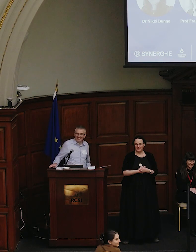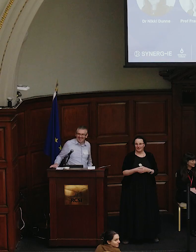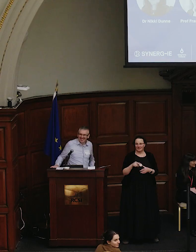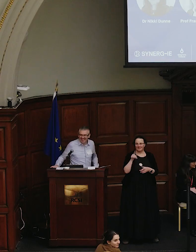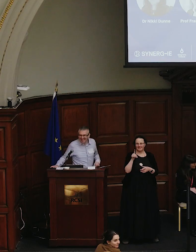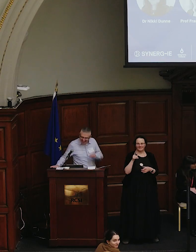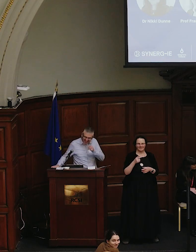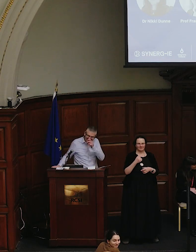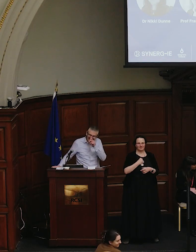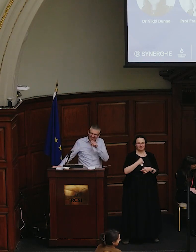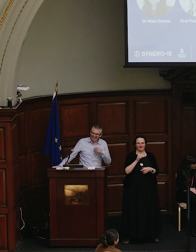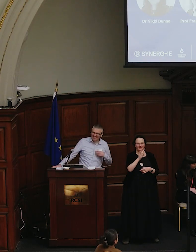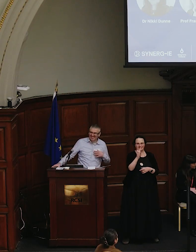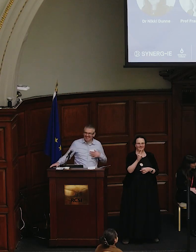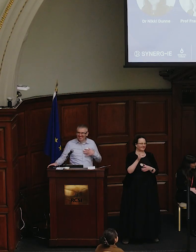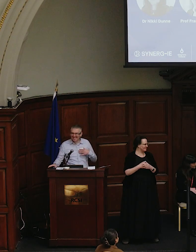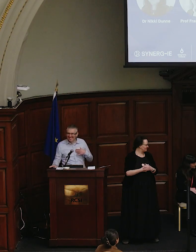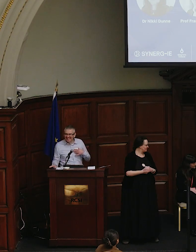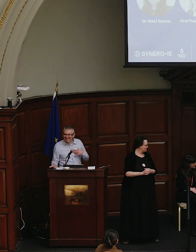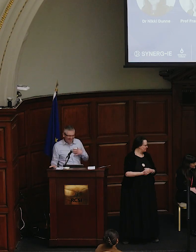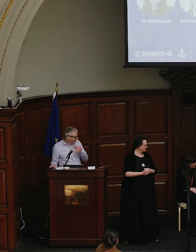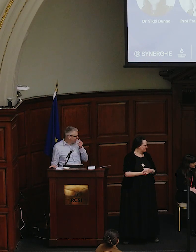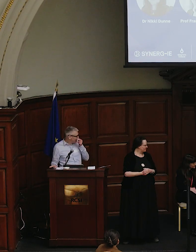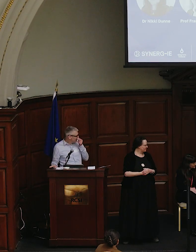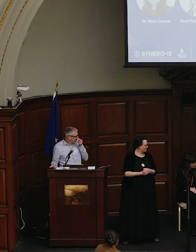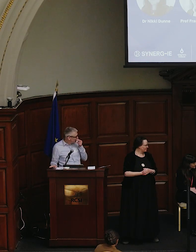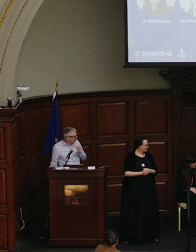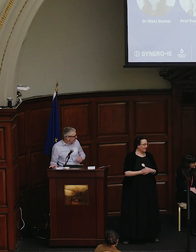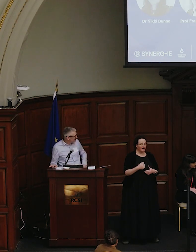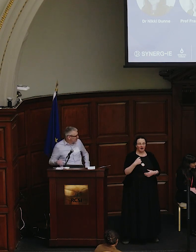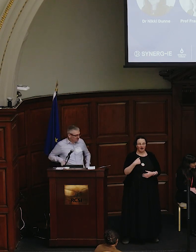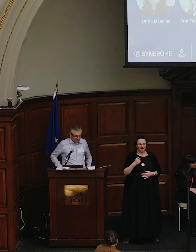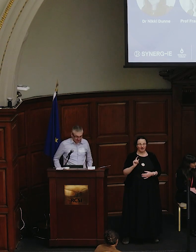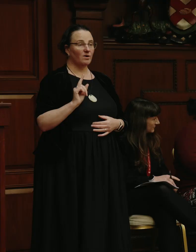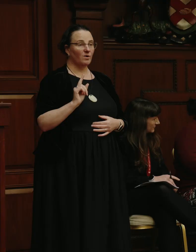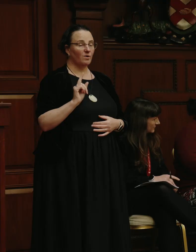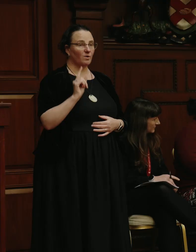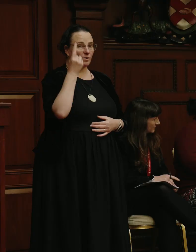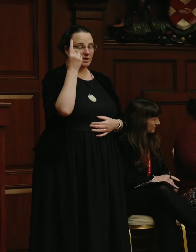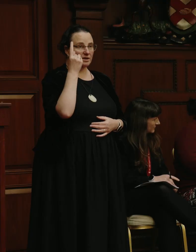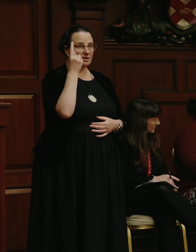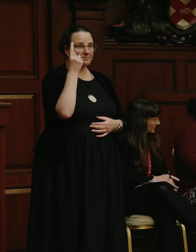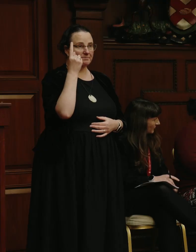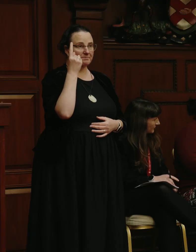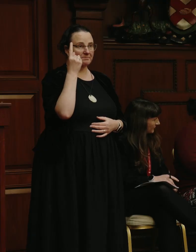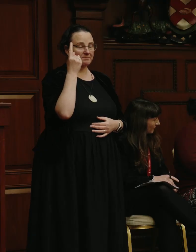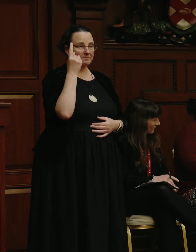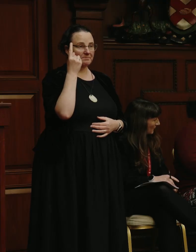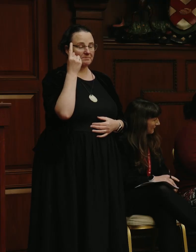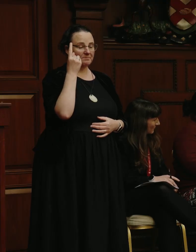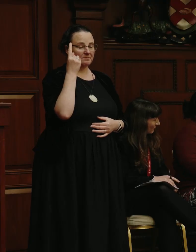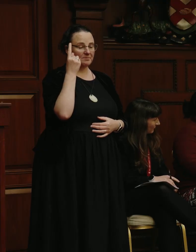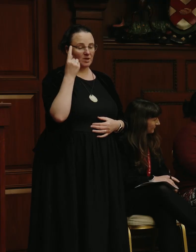That was a great question. I only, just through my